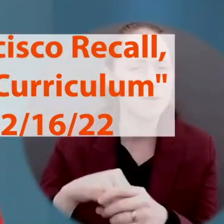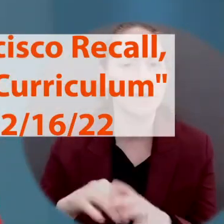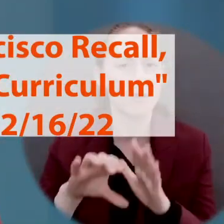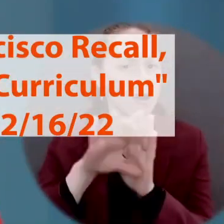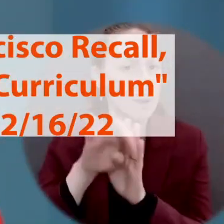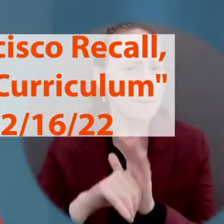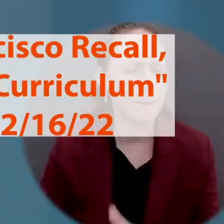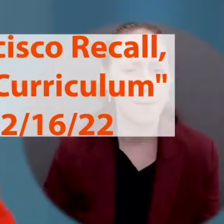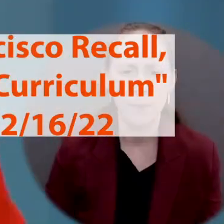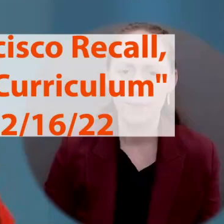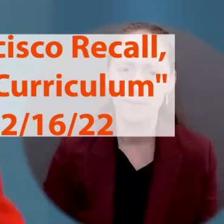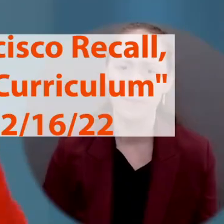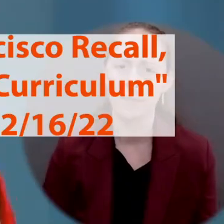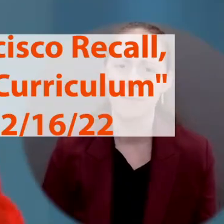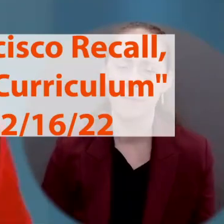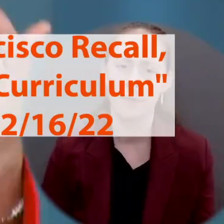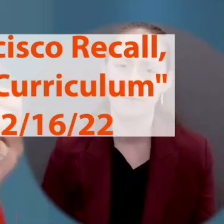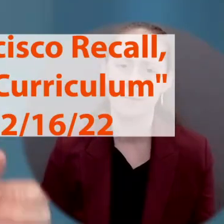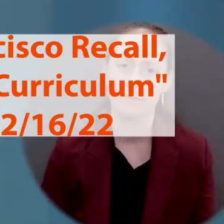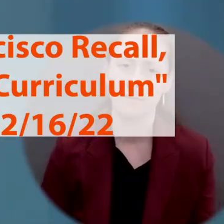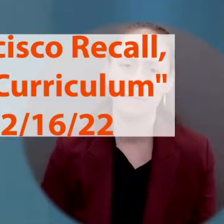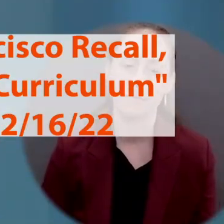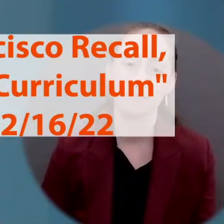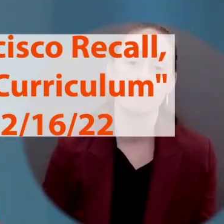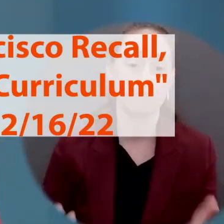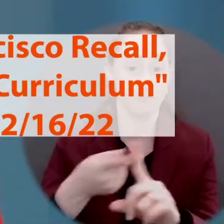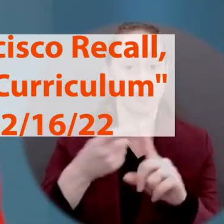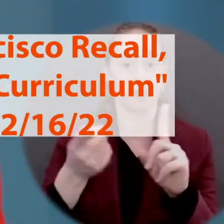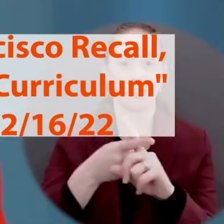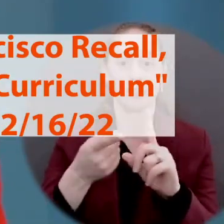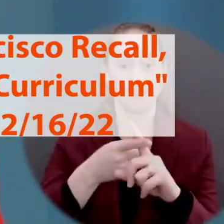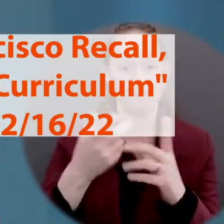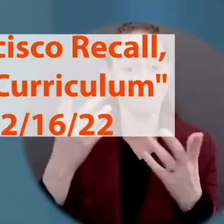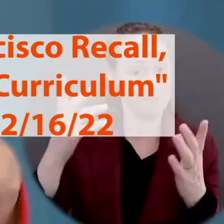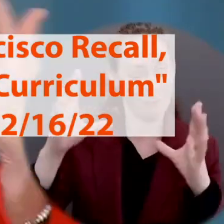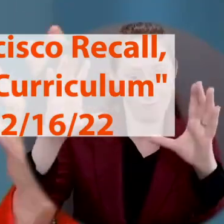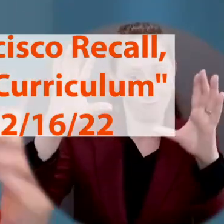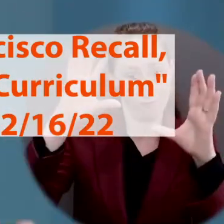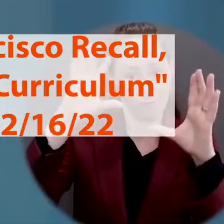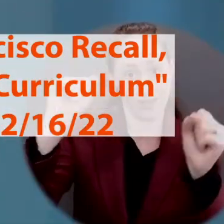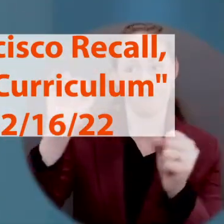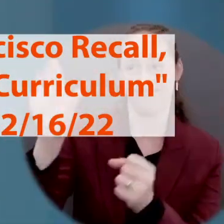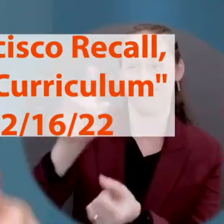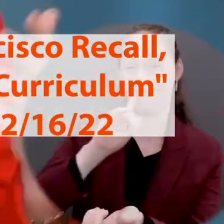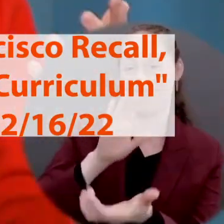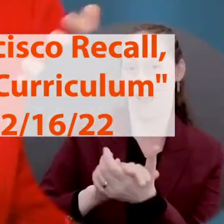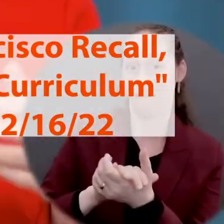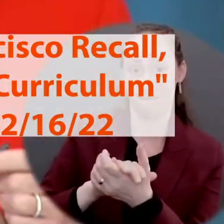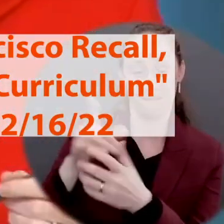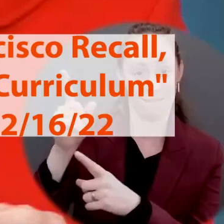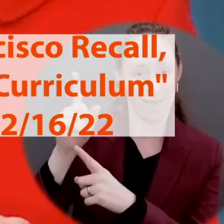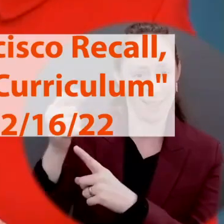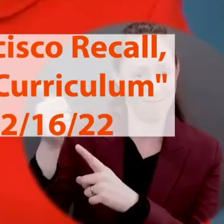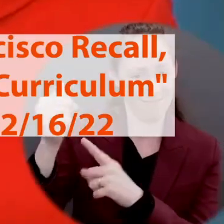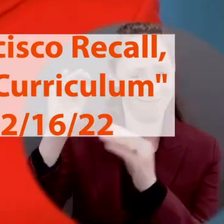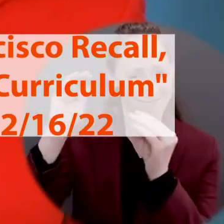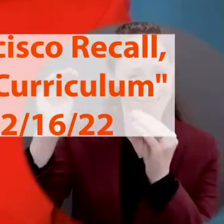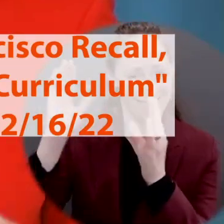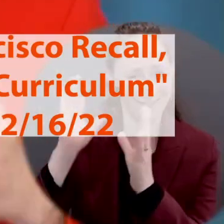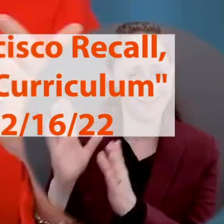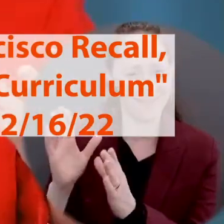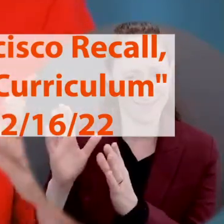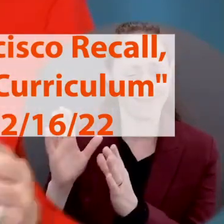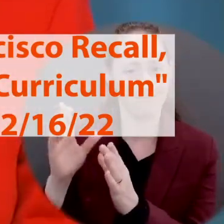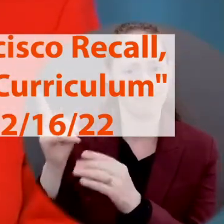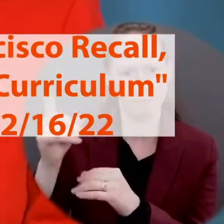trusts in the role of teachers and educators across the country and the kind of curriculum that they are providing. I'm